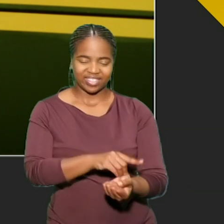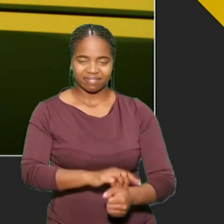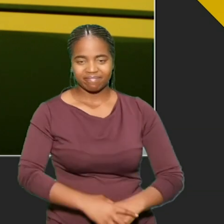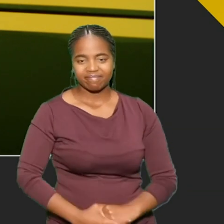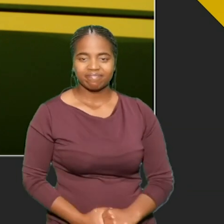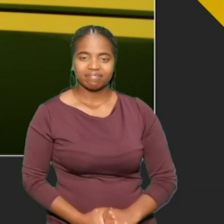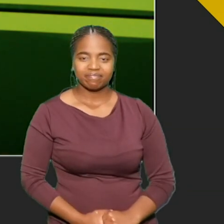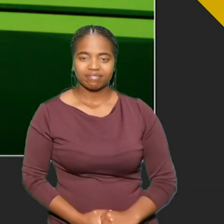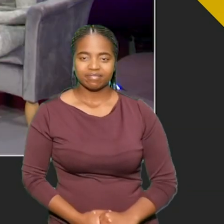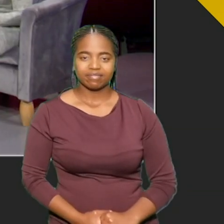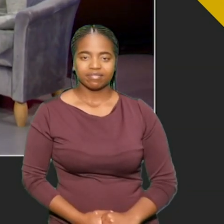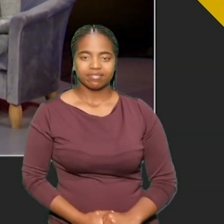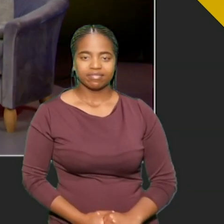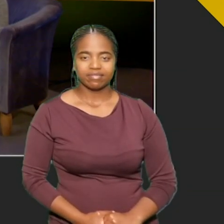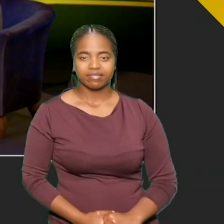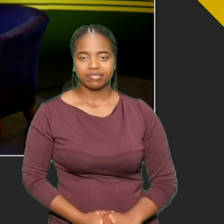this conversation.